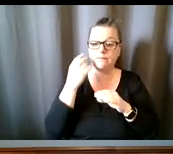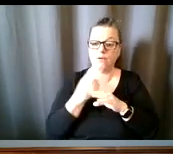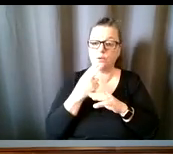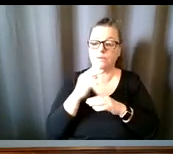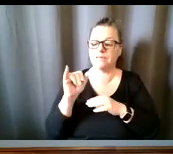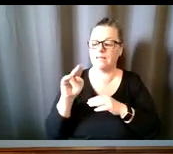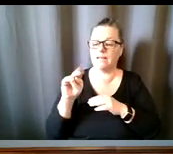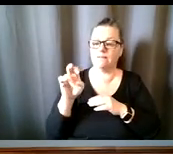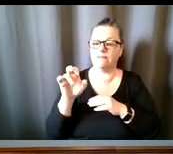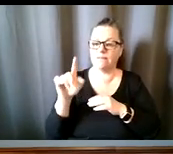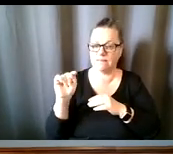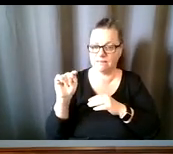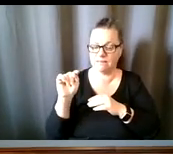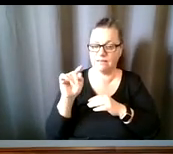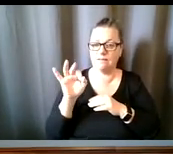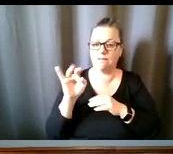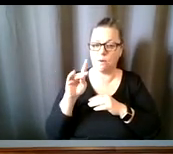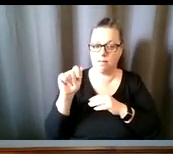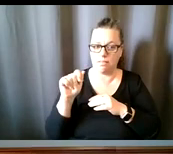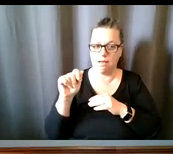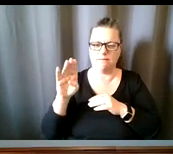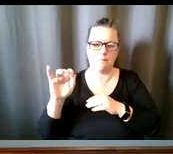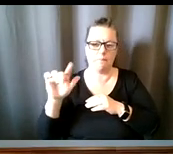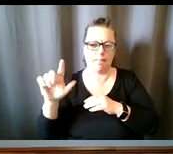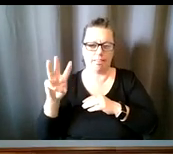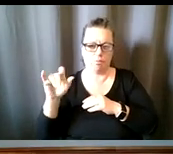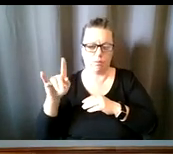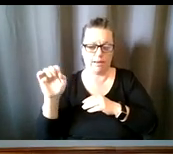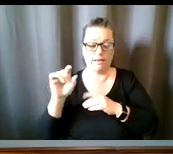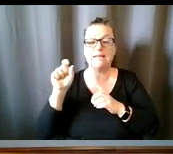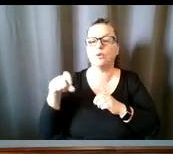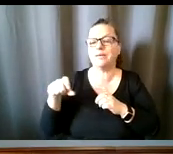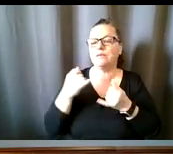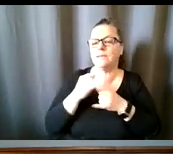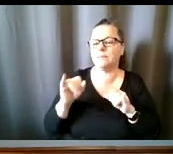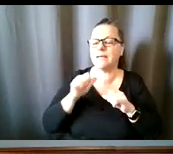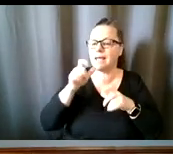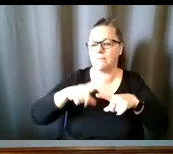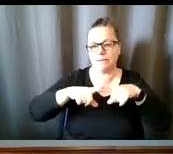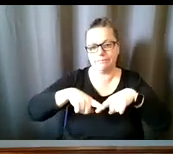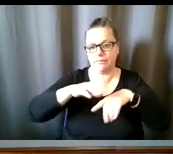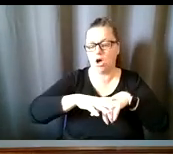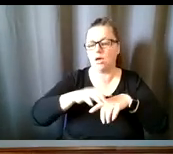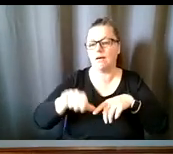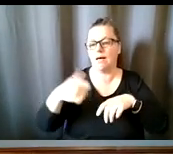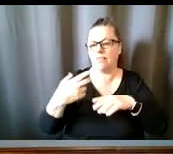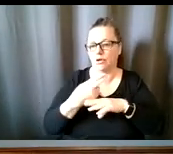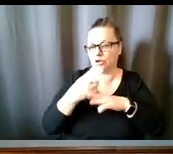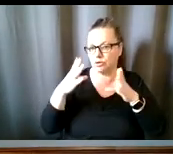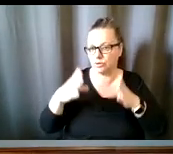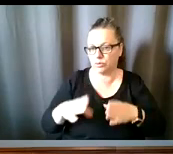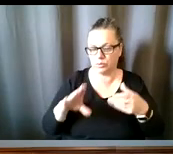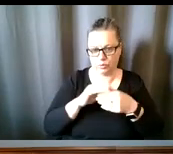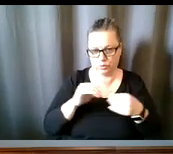and this was developed by Bill Wake, it needs to be independent. So it can't be contingent upon any other user story. It needs to be a self-contained